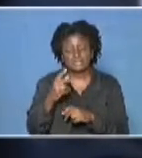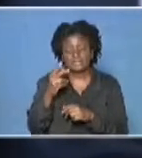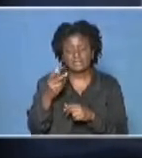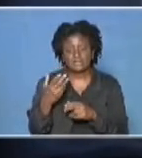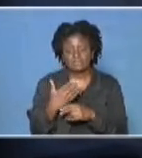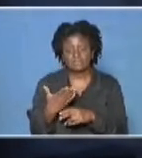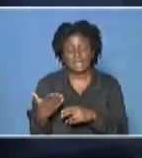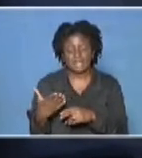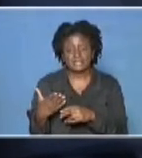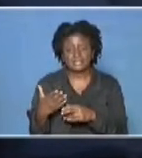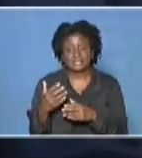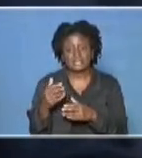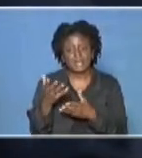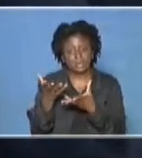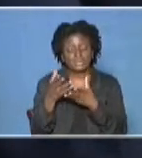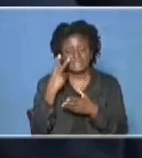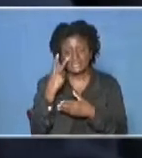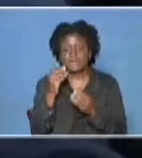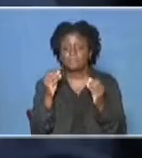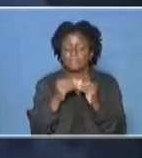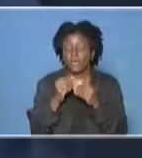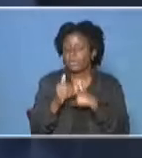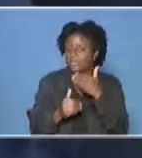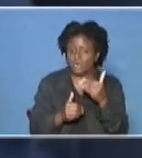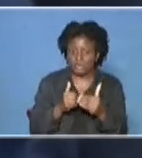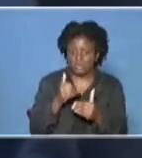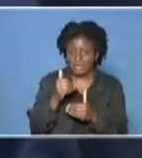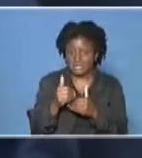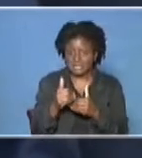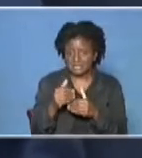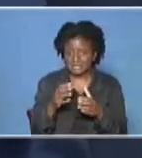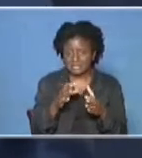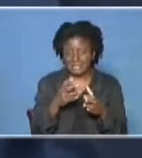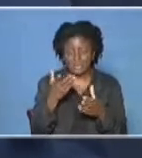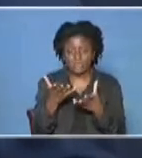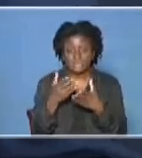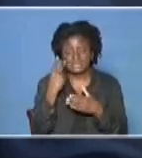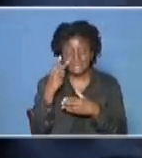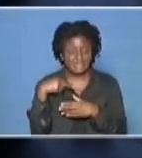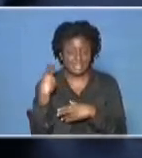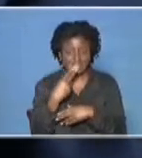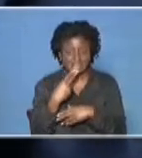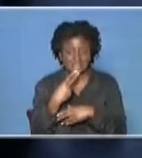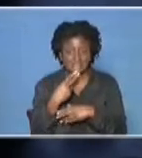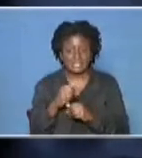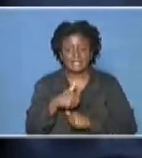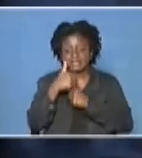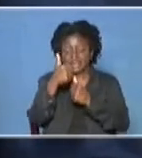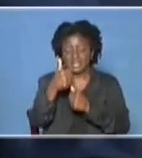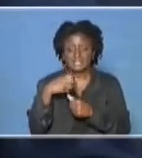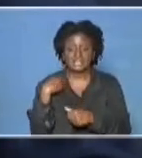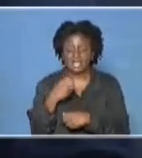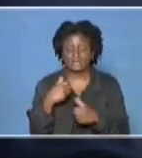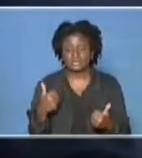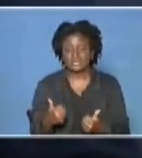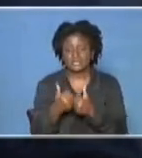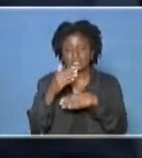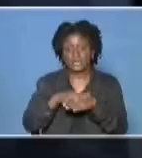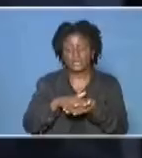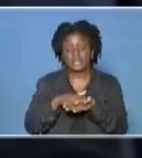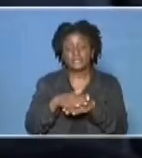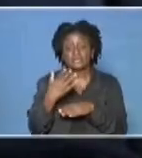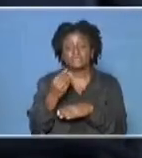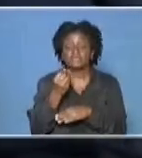resolved. I'd like to see more progress in that regard. I'd like to see us advance our issues on food security that we've